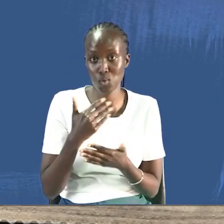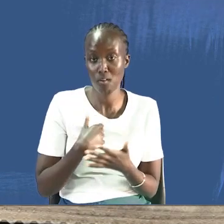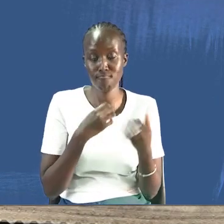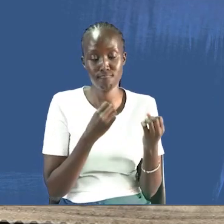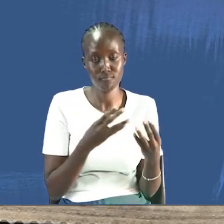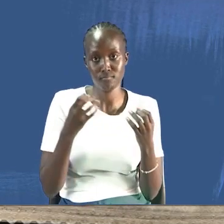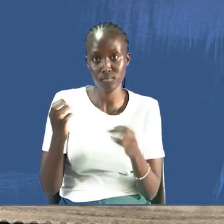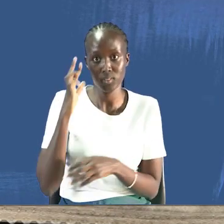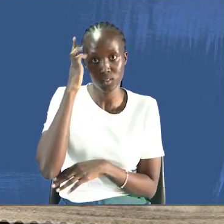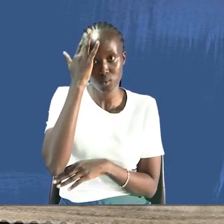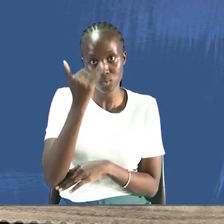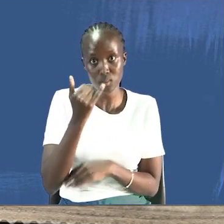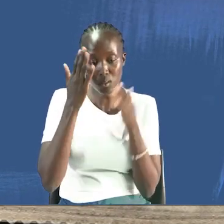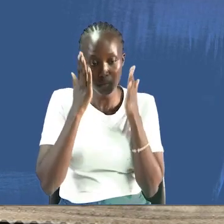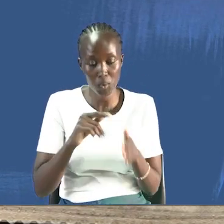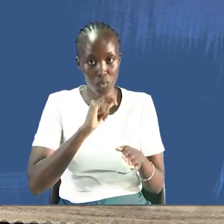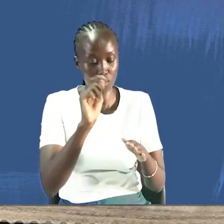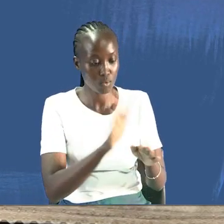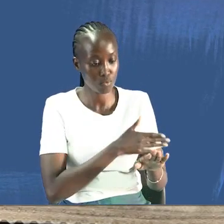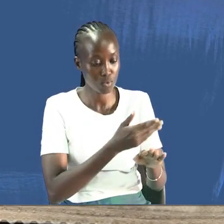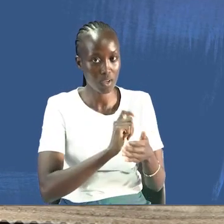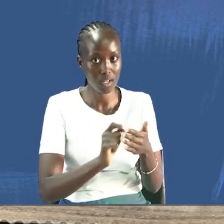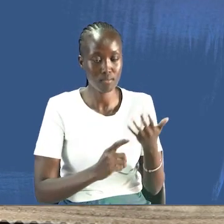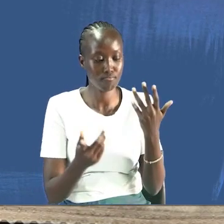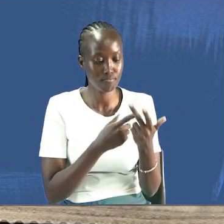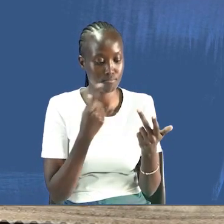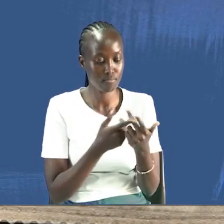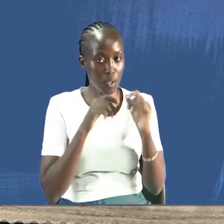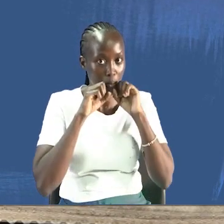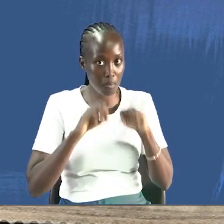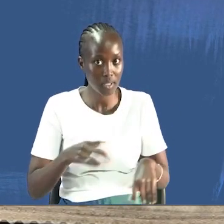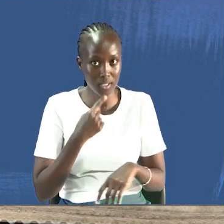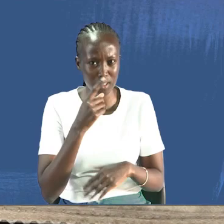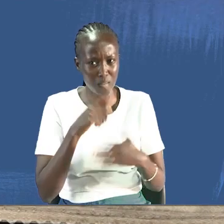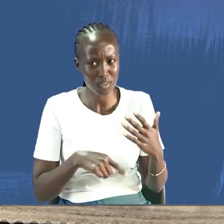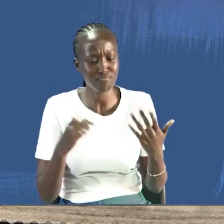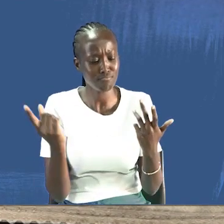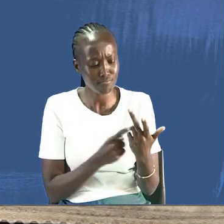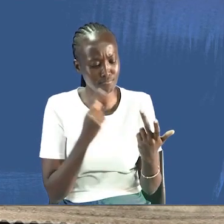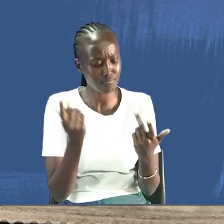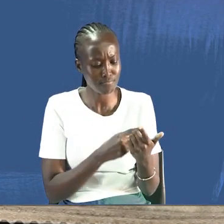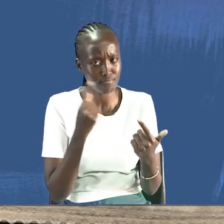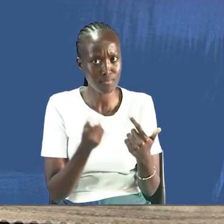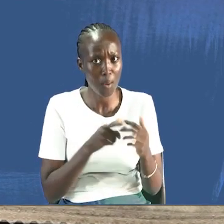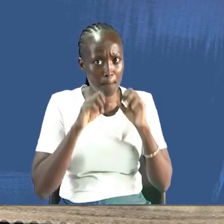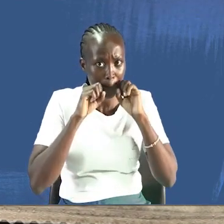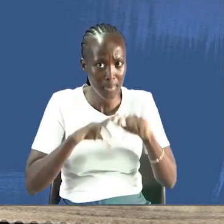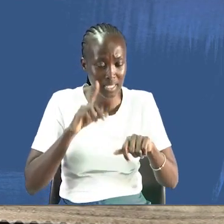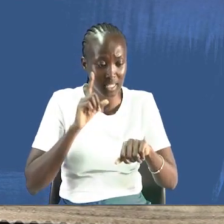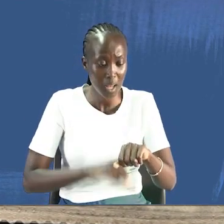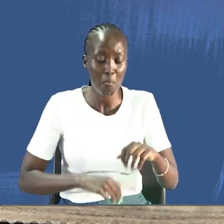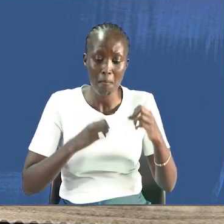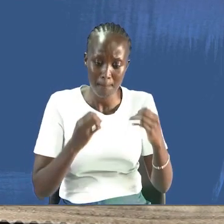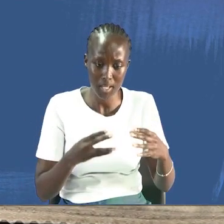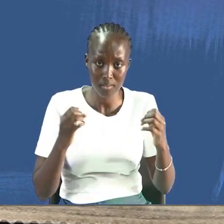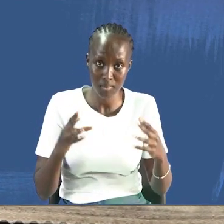the writer of the hymn, Count Your Blessings, wrote and say that, you know, you will count, you know, there are so many, one by